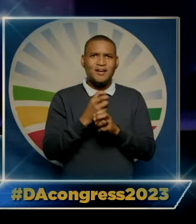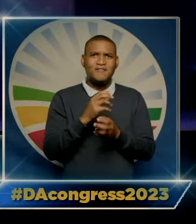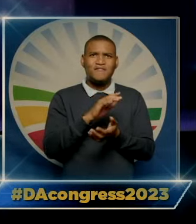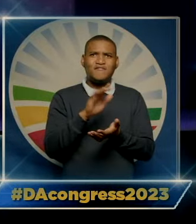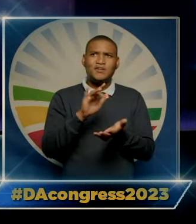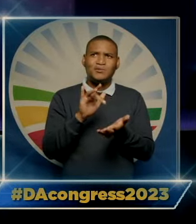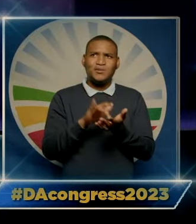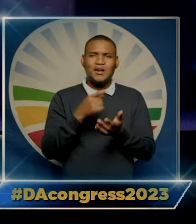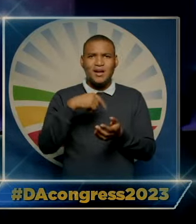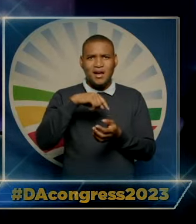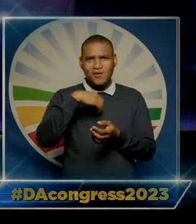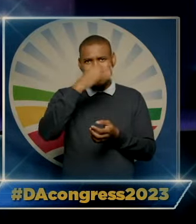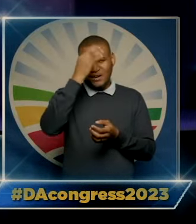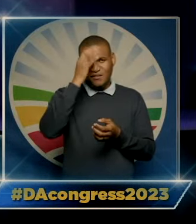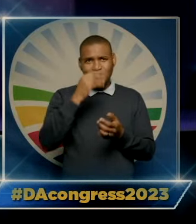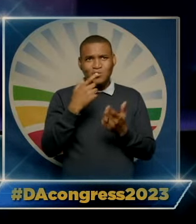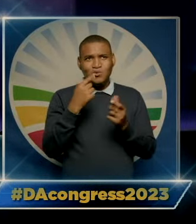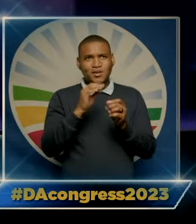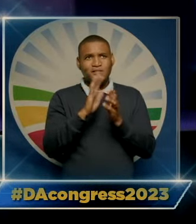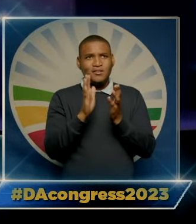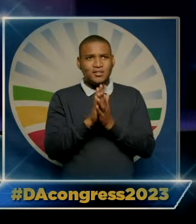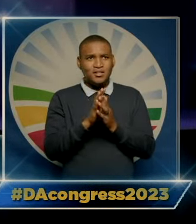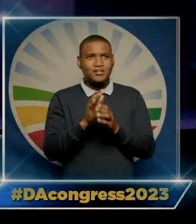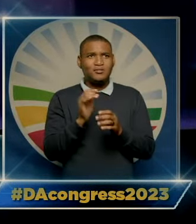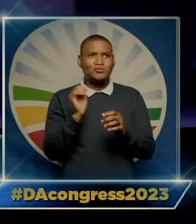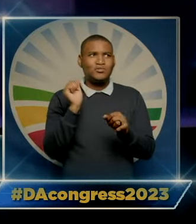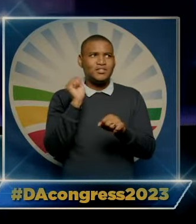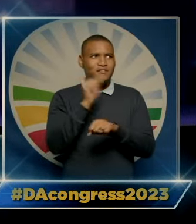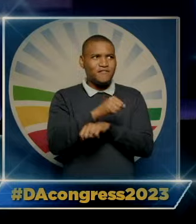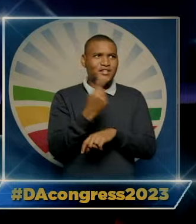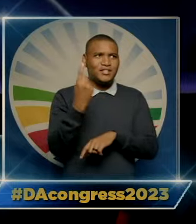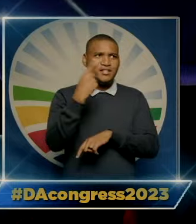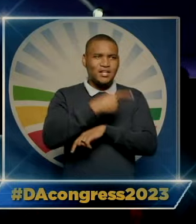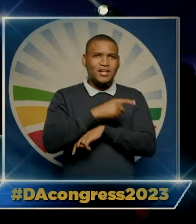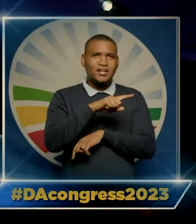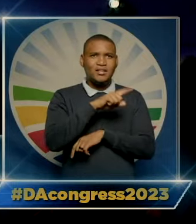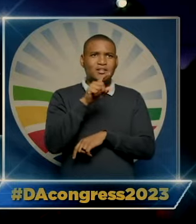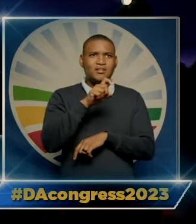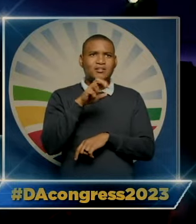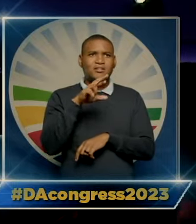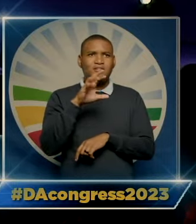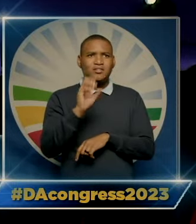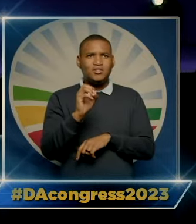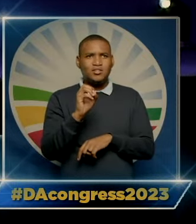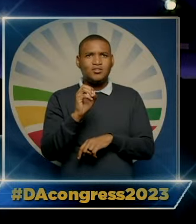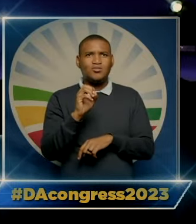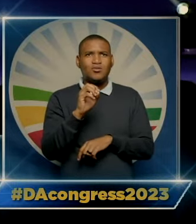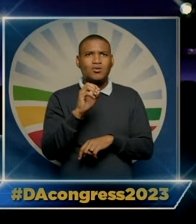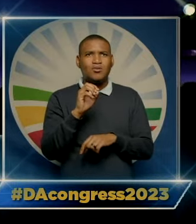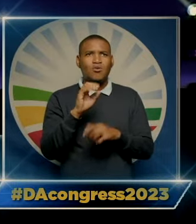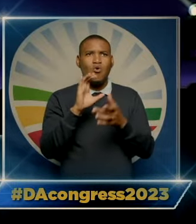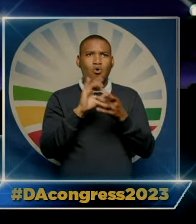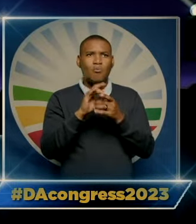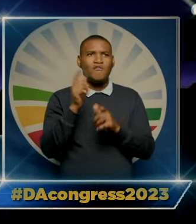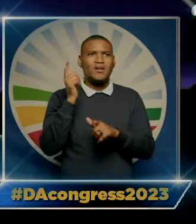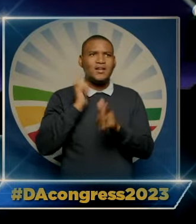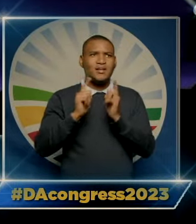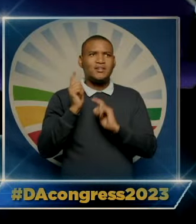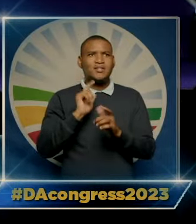are doing everything they can to defeat Day Zero, otherwise known as the home of legends. Abantu